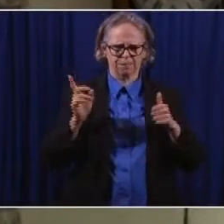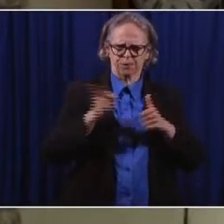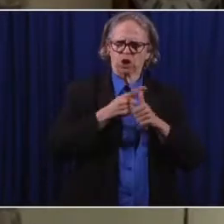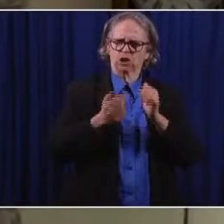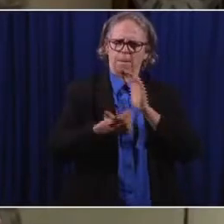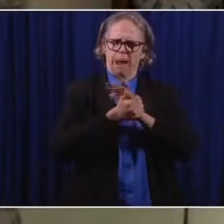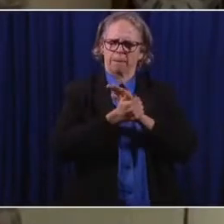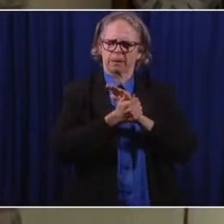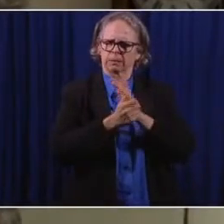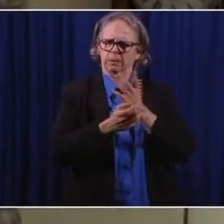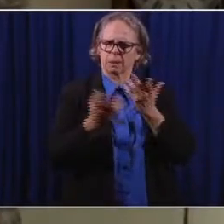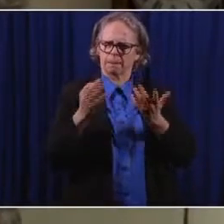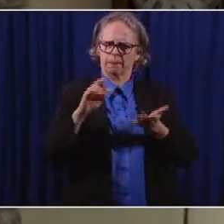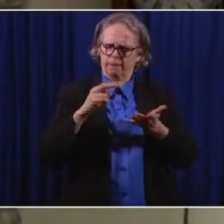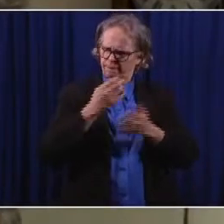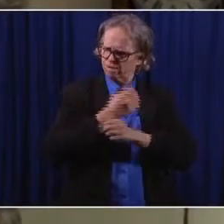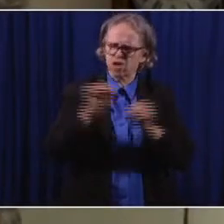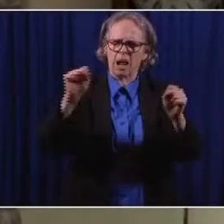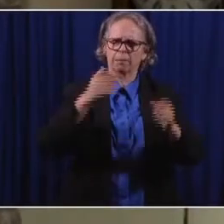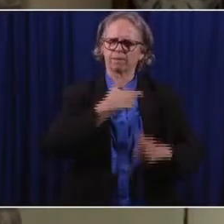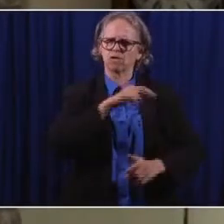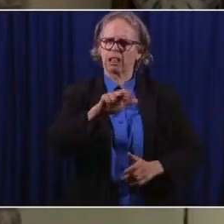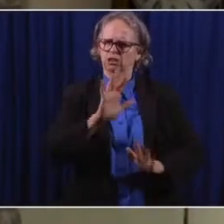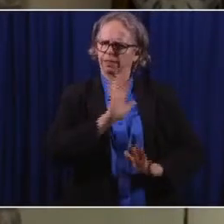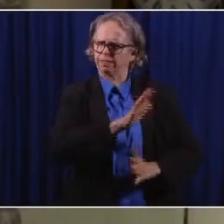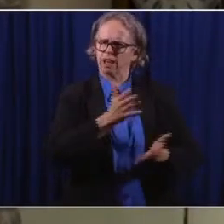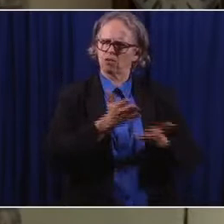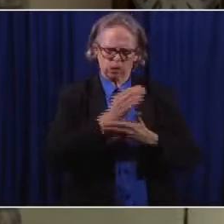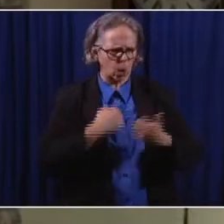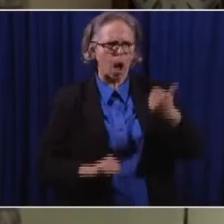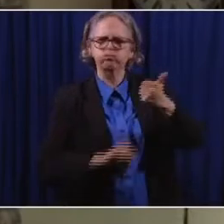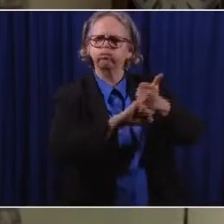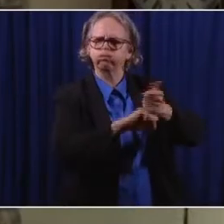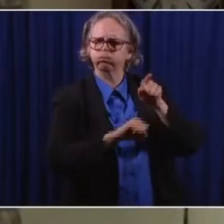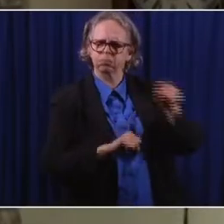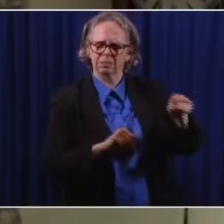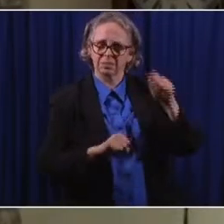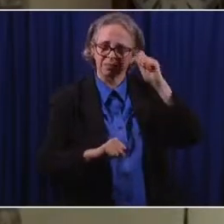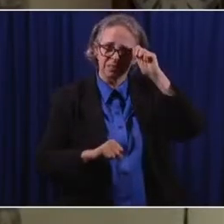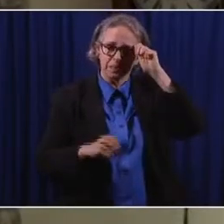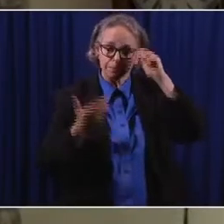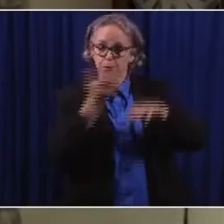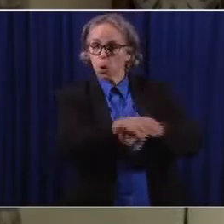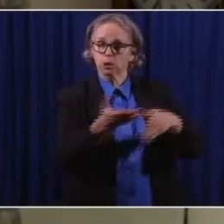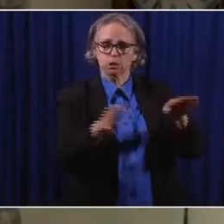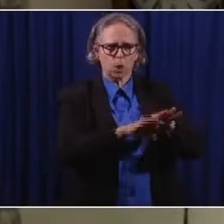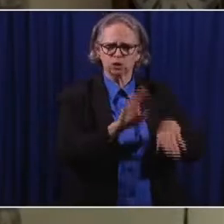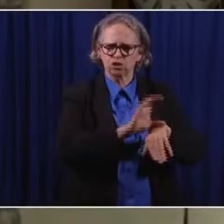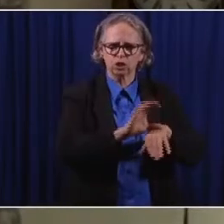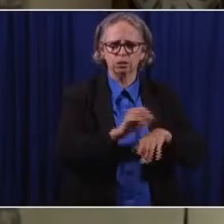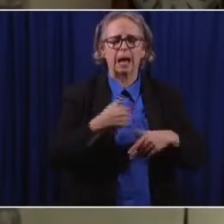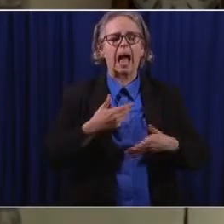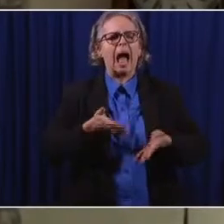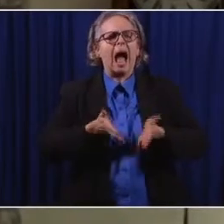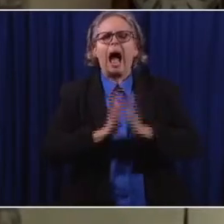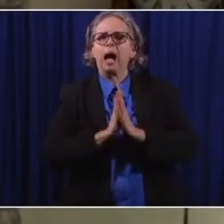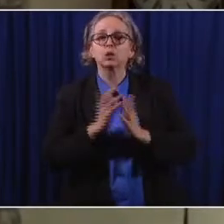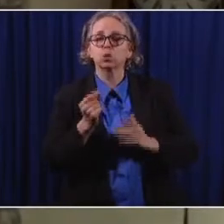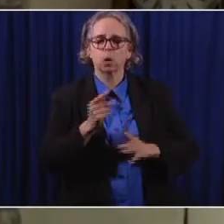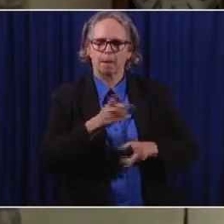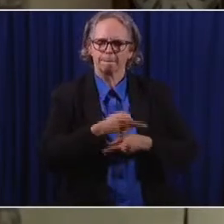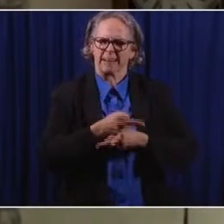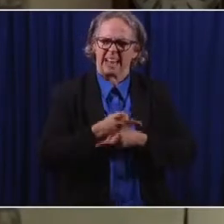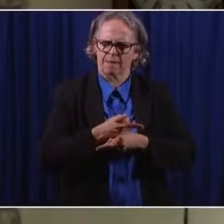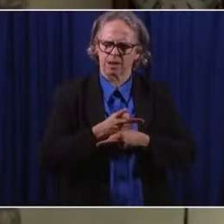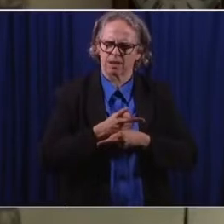have urged churches to have people be very, very careful, we never closed them. The only thing we've done with churches is to require